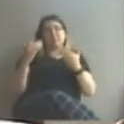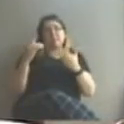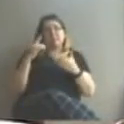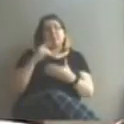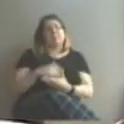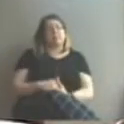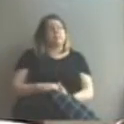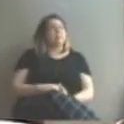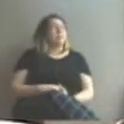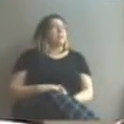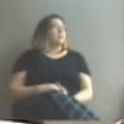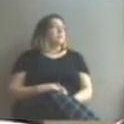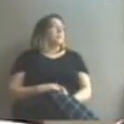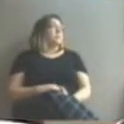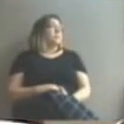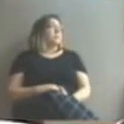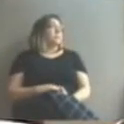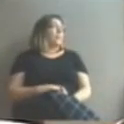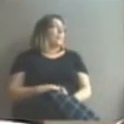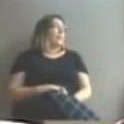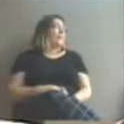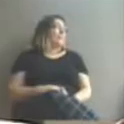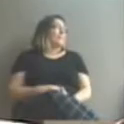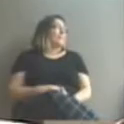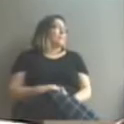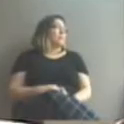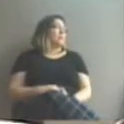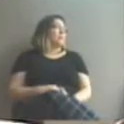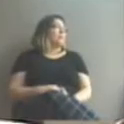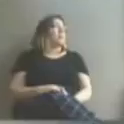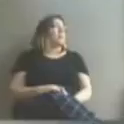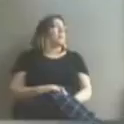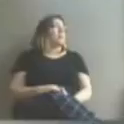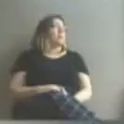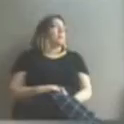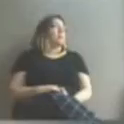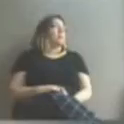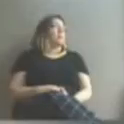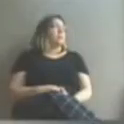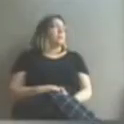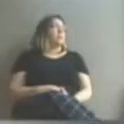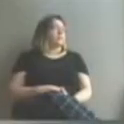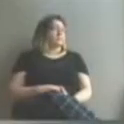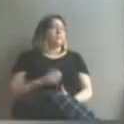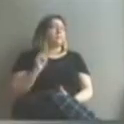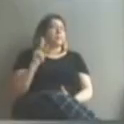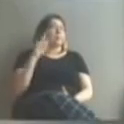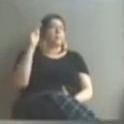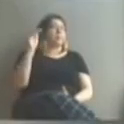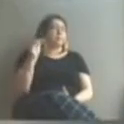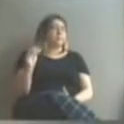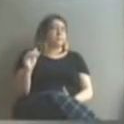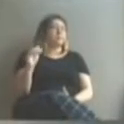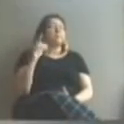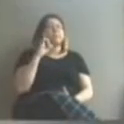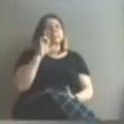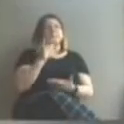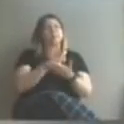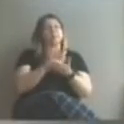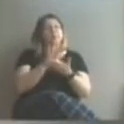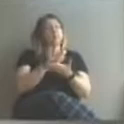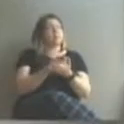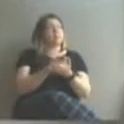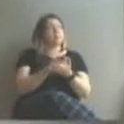Okay. next question about this. For the schools